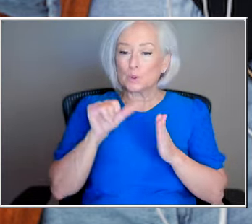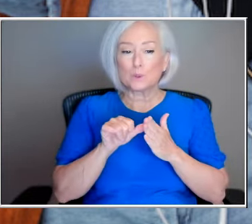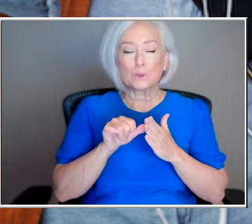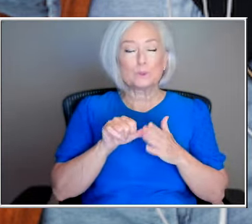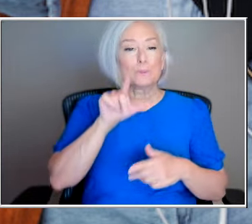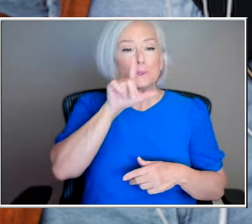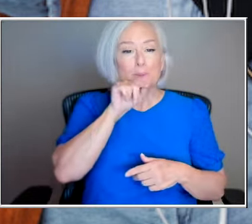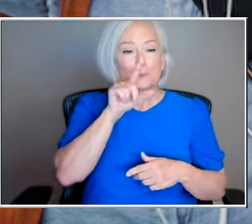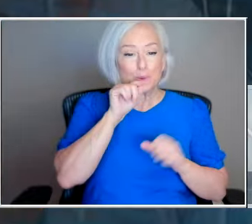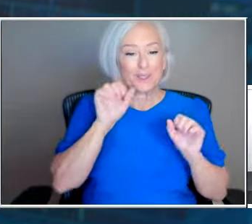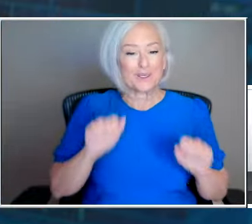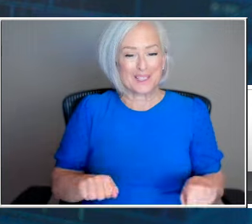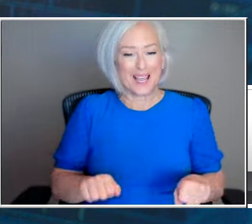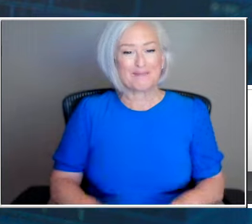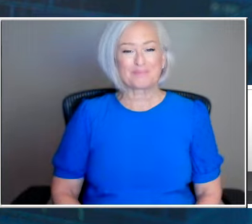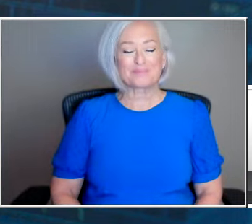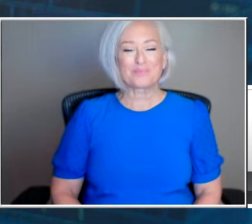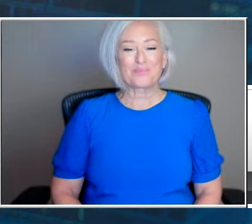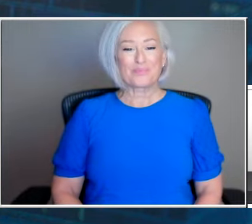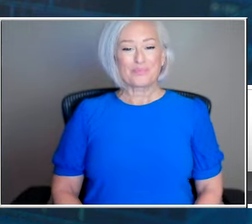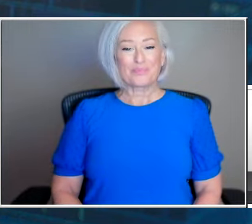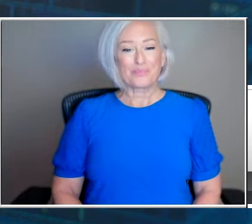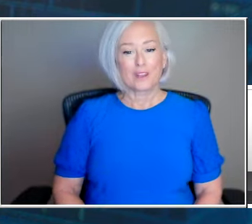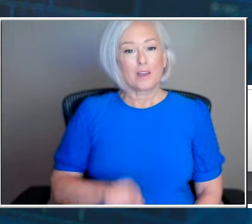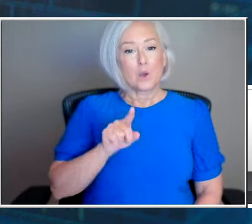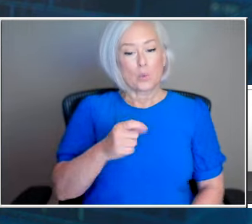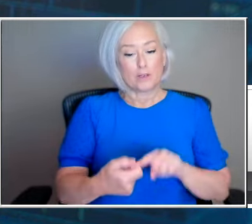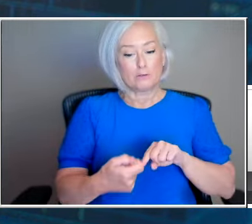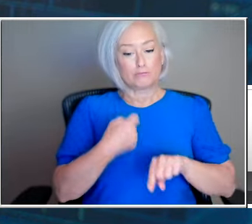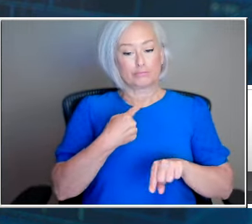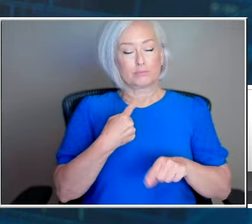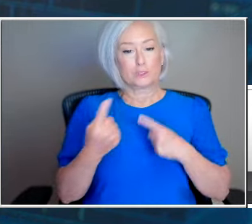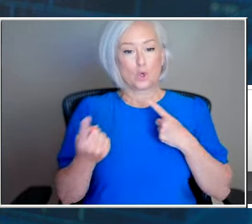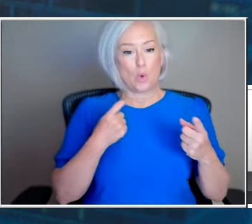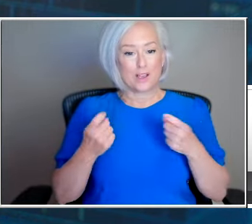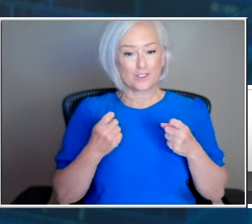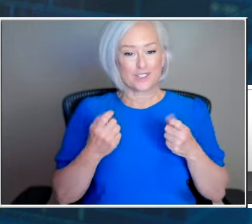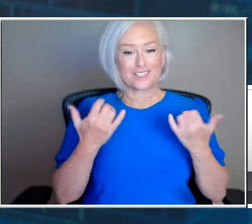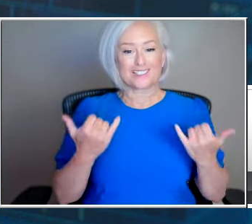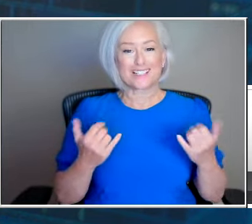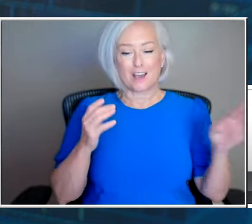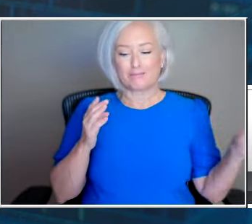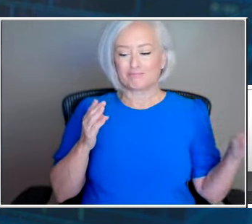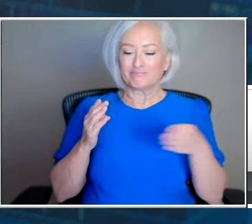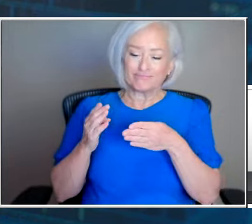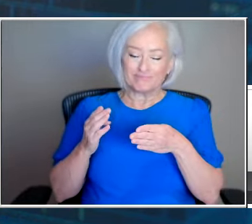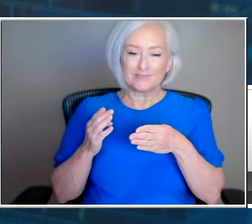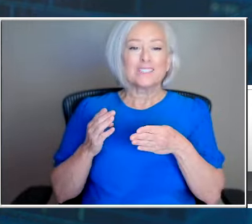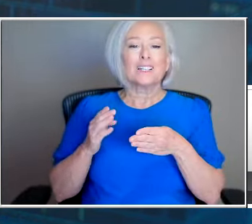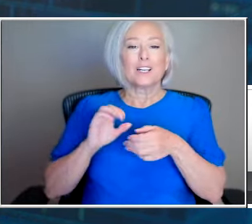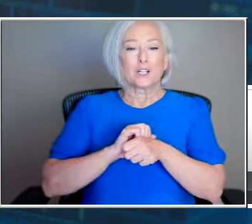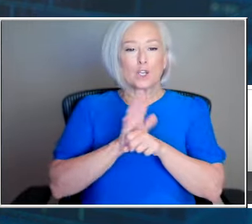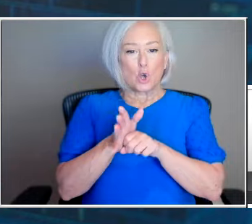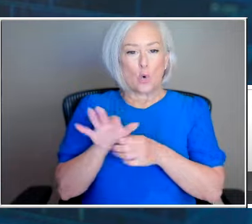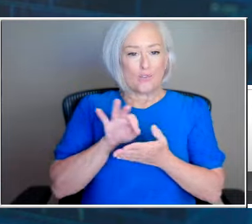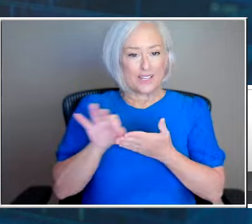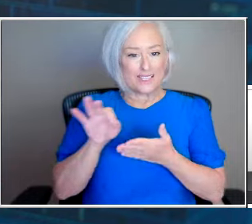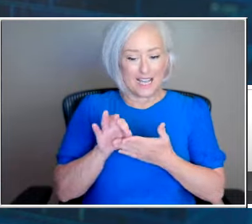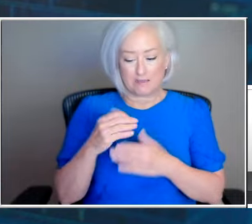right there on your screen. And while you send in your questions, we will get a check on the COVID count. As of Monday, we had just